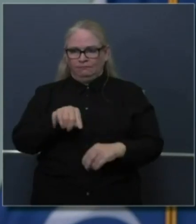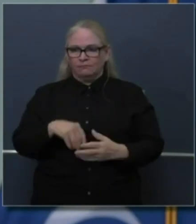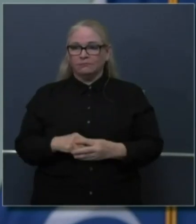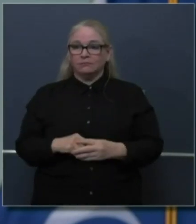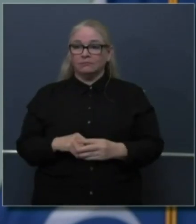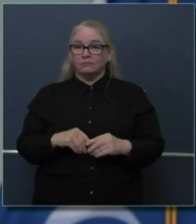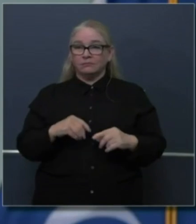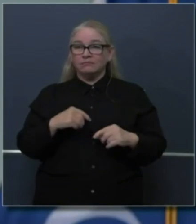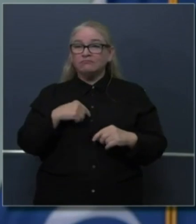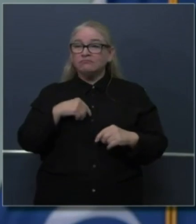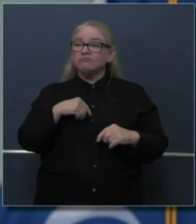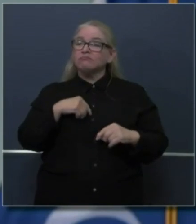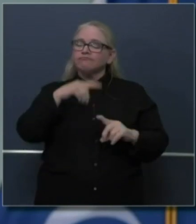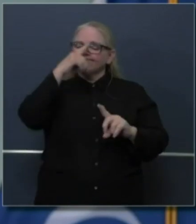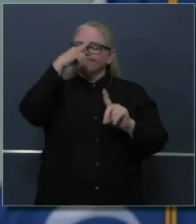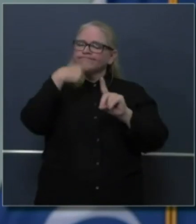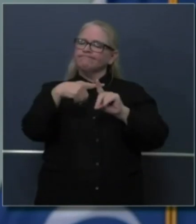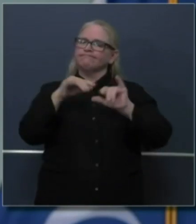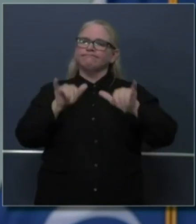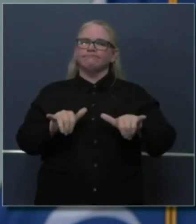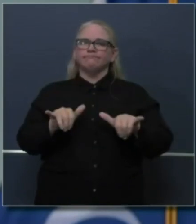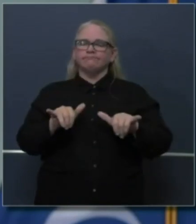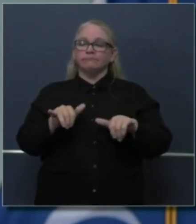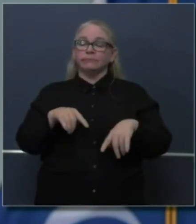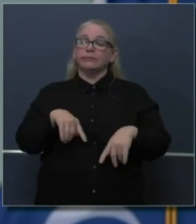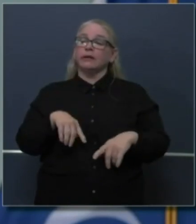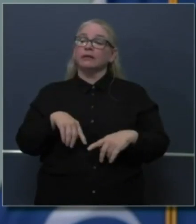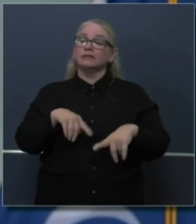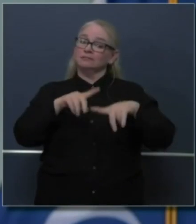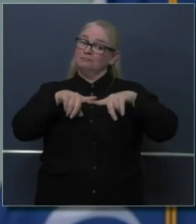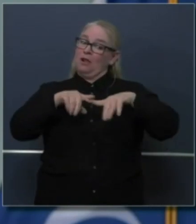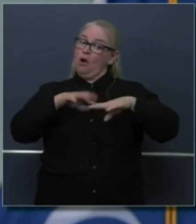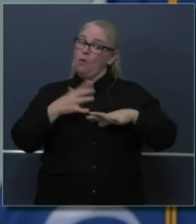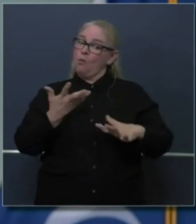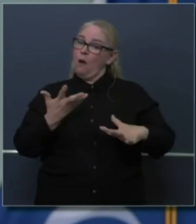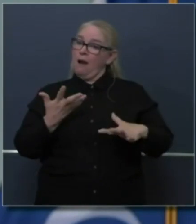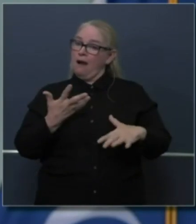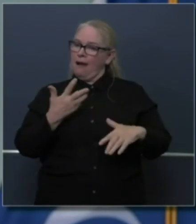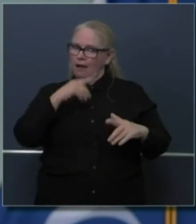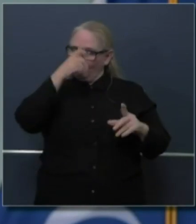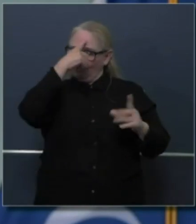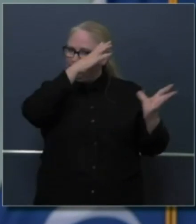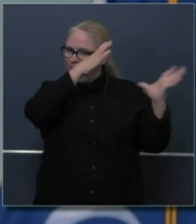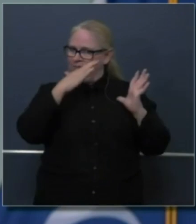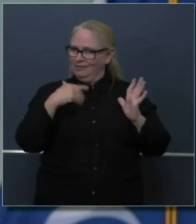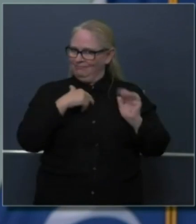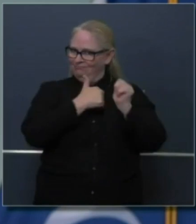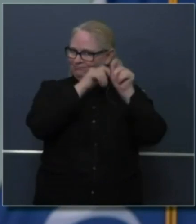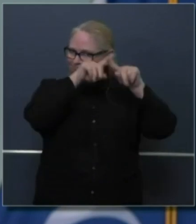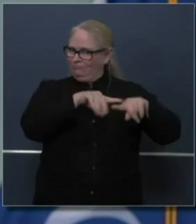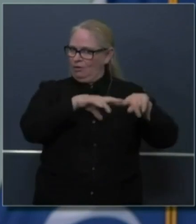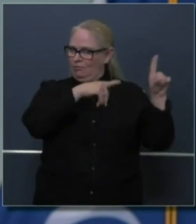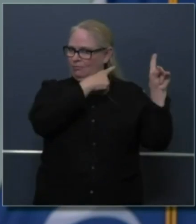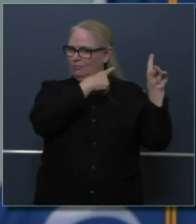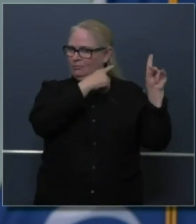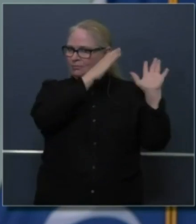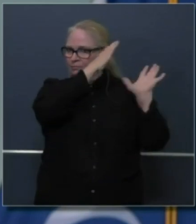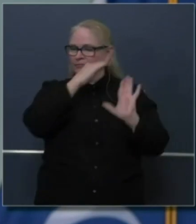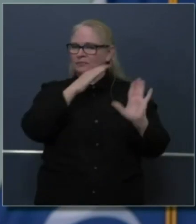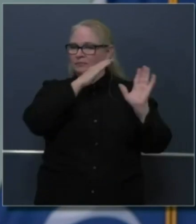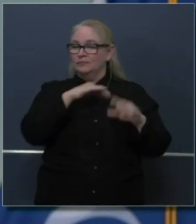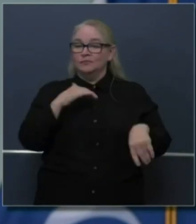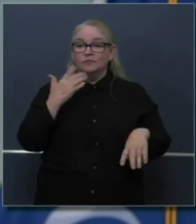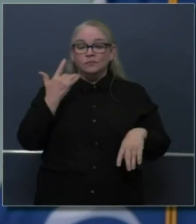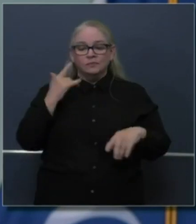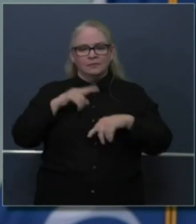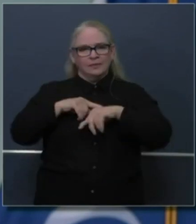optimism is conditioned on this: more federal support. End of the day, with this happening in such a short period of time, we're